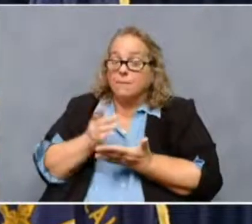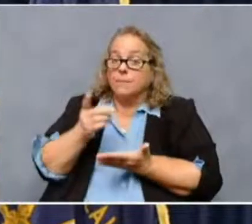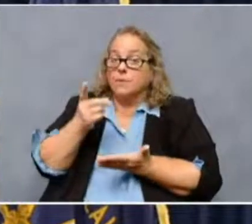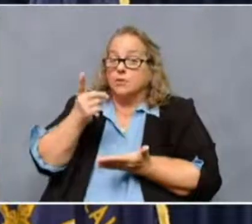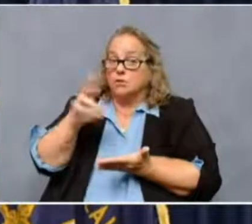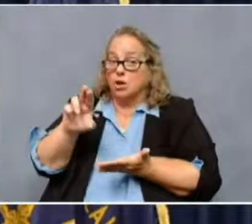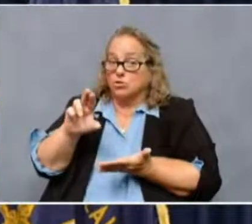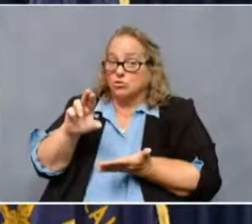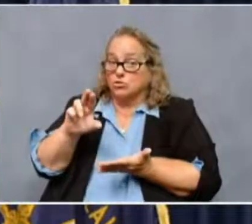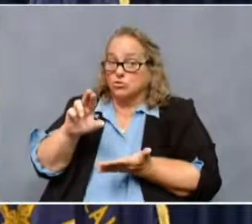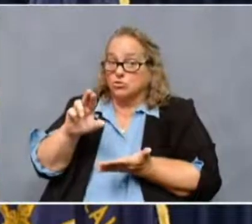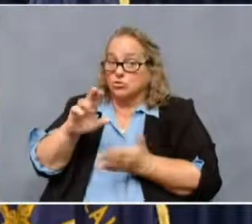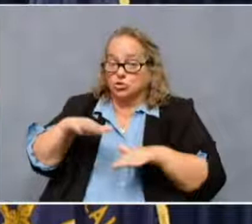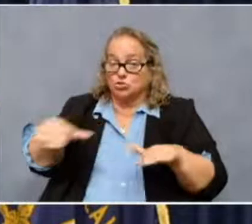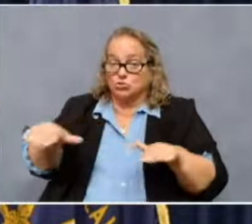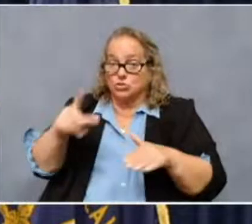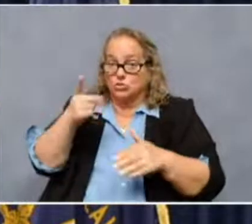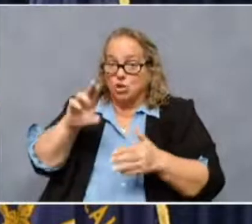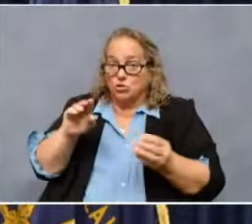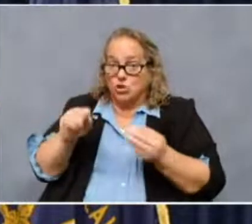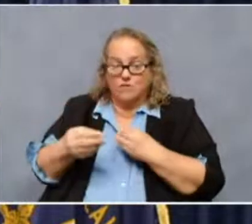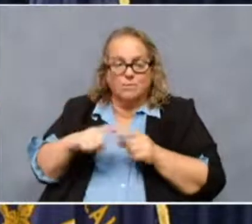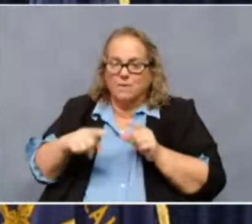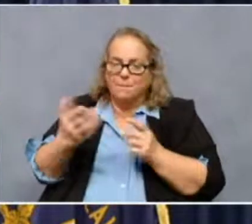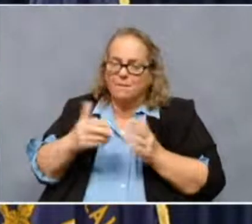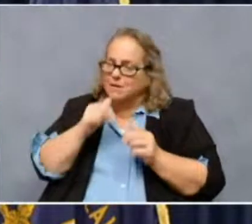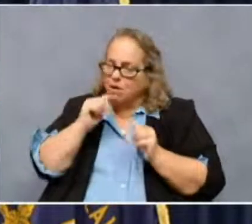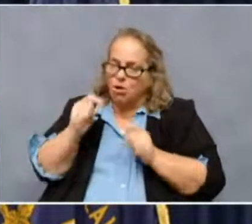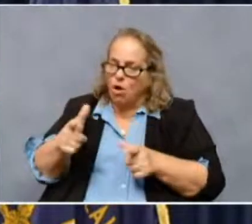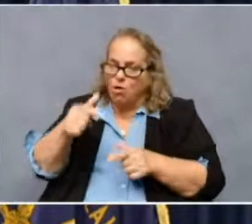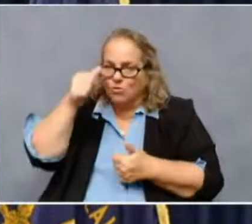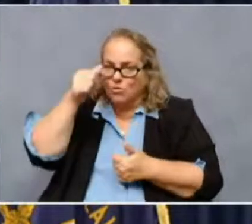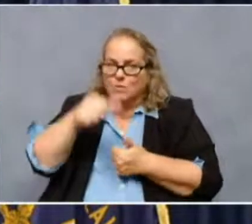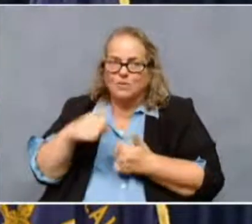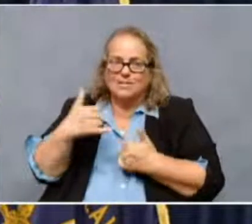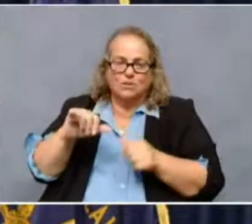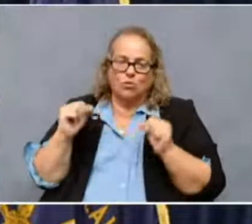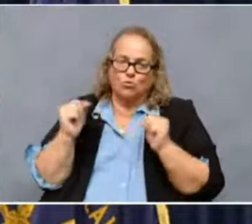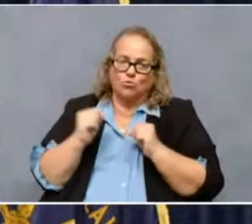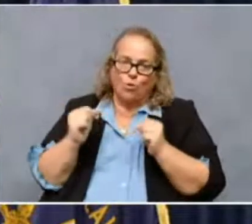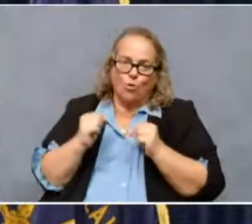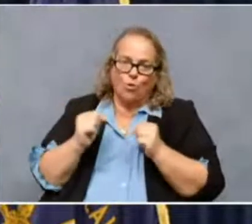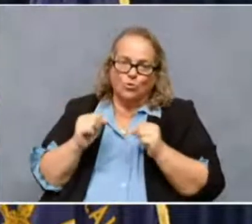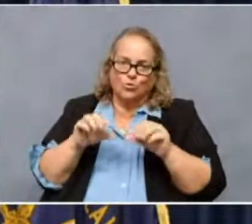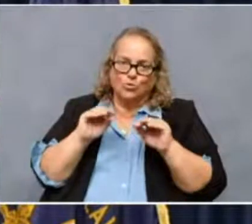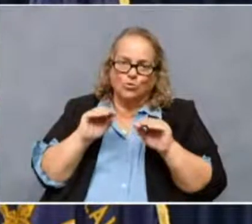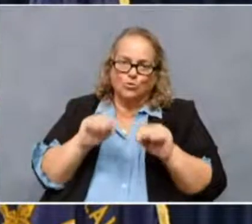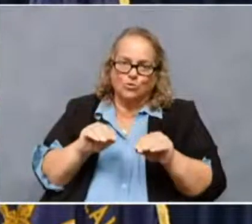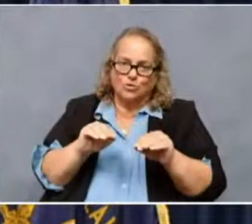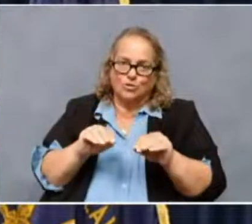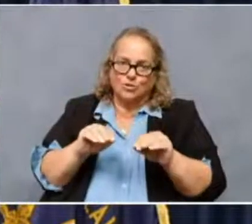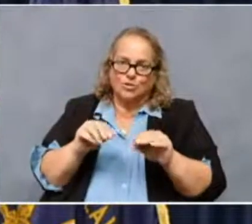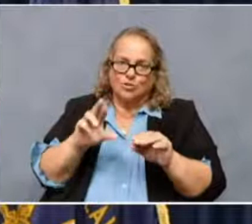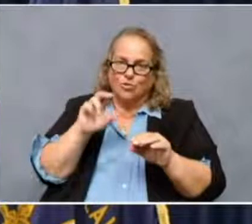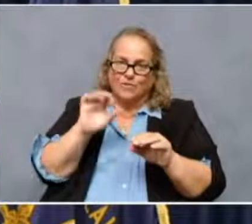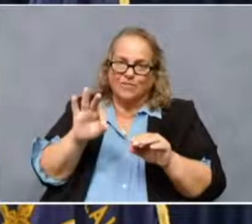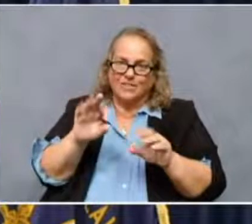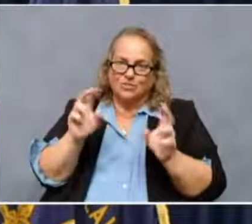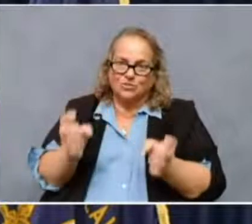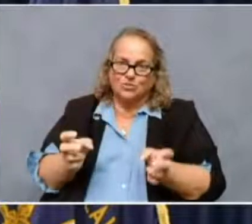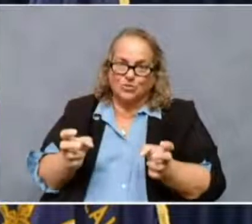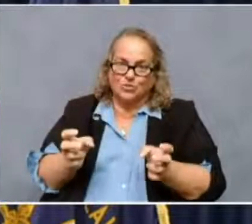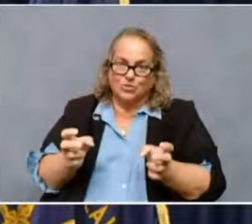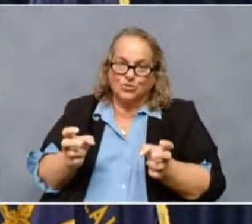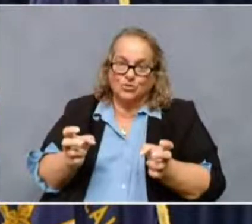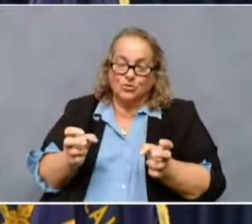offices, but probably not all. Remember, there's still cold storage issues, and now it's a little bit different. If